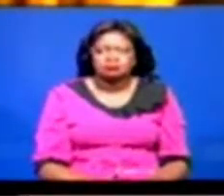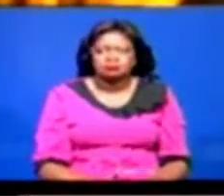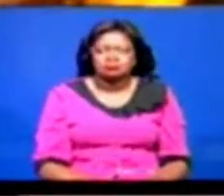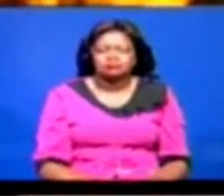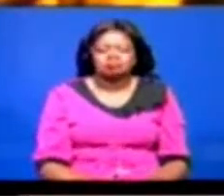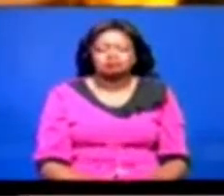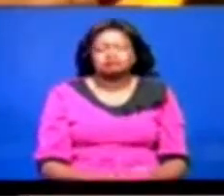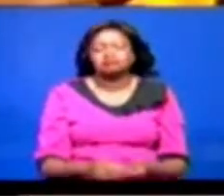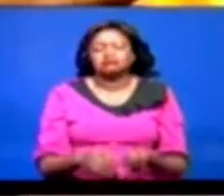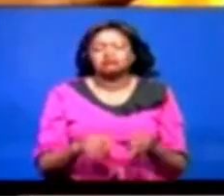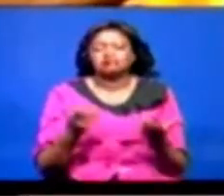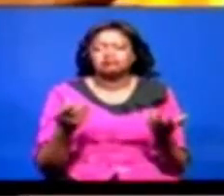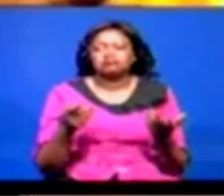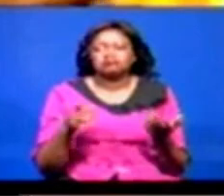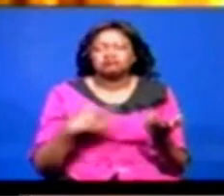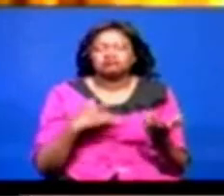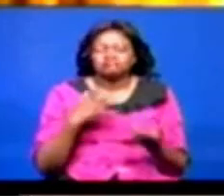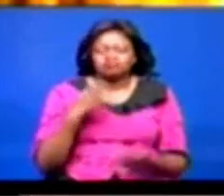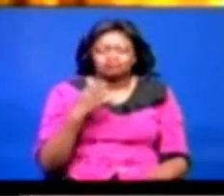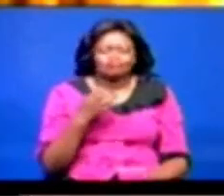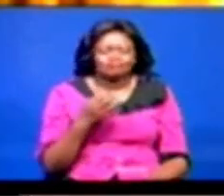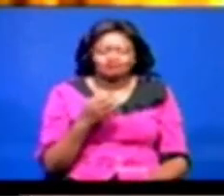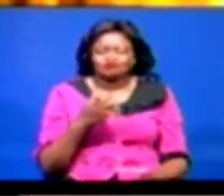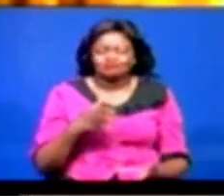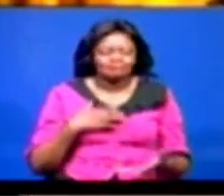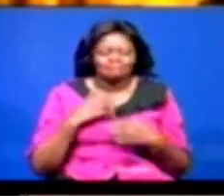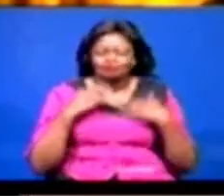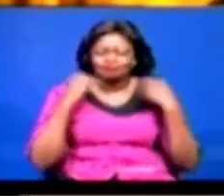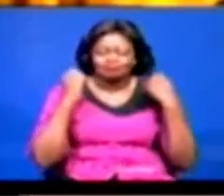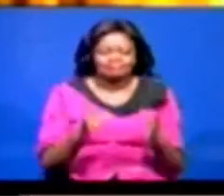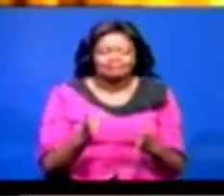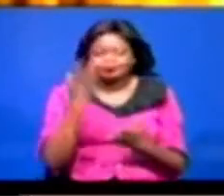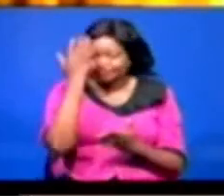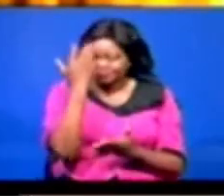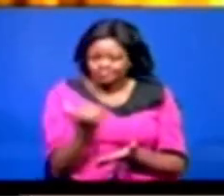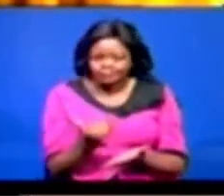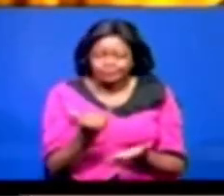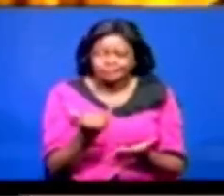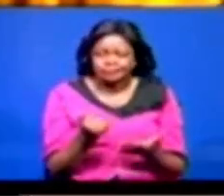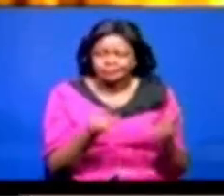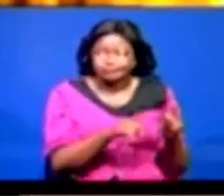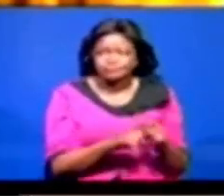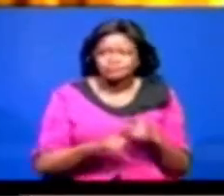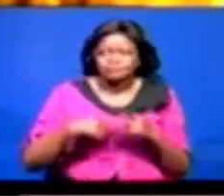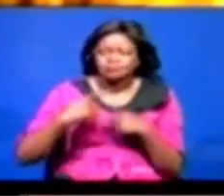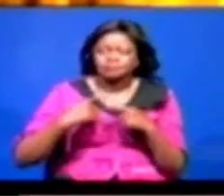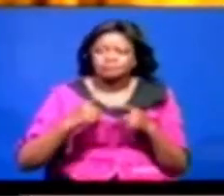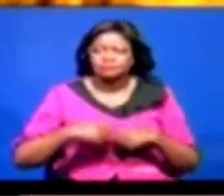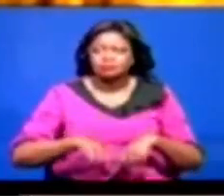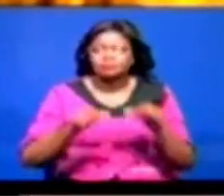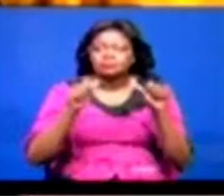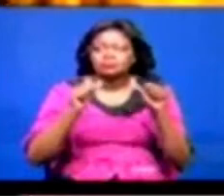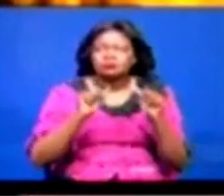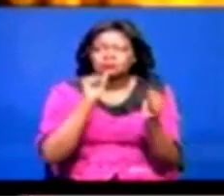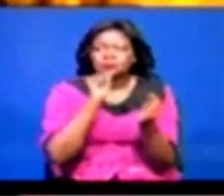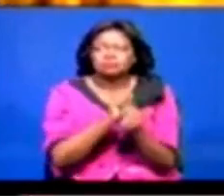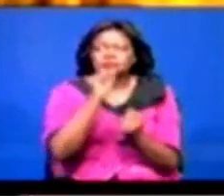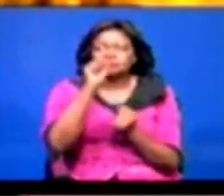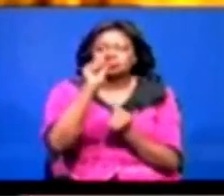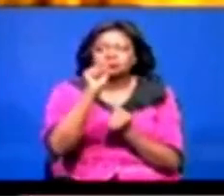and this makes me feel very sad. Because, my lords and my ladies, as this process was going on the 15th